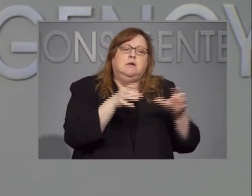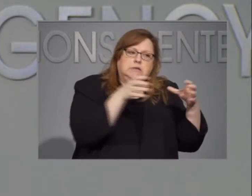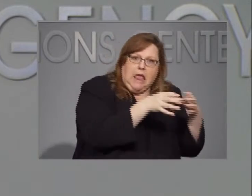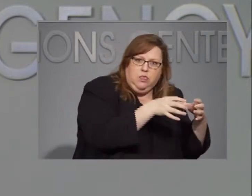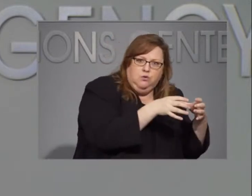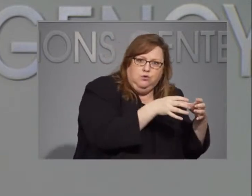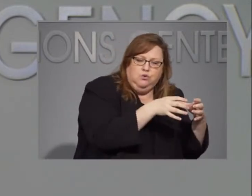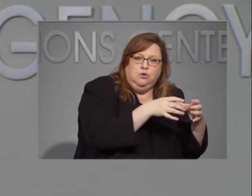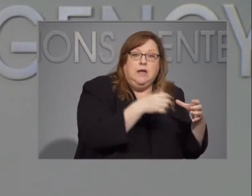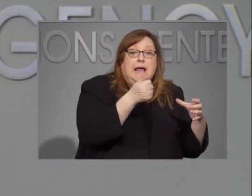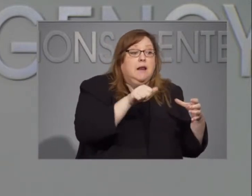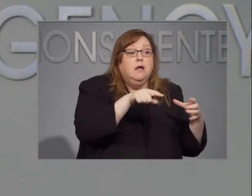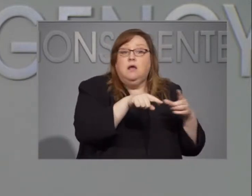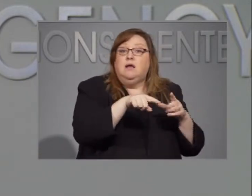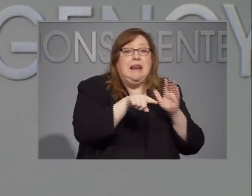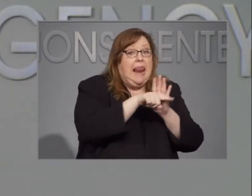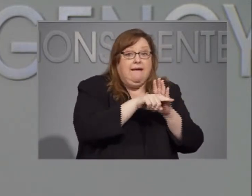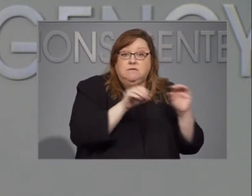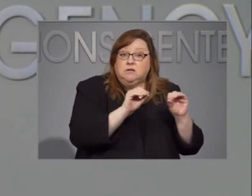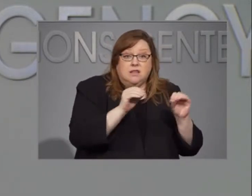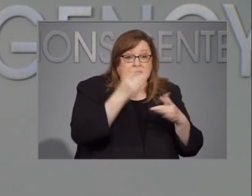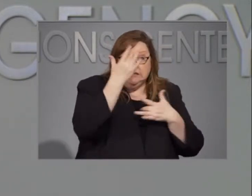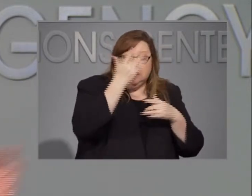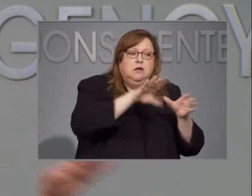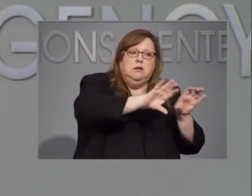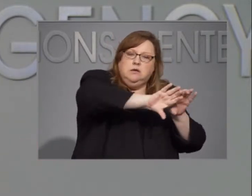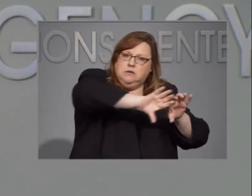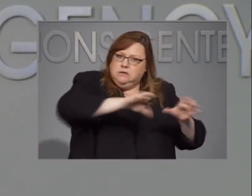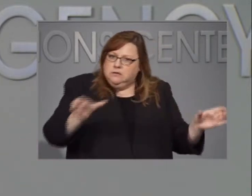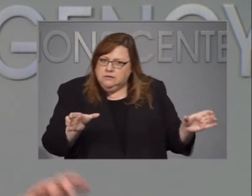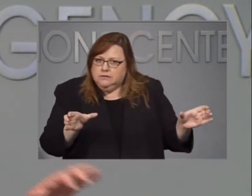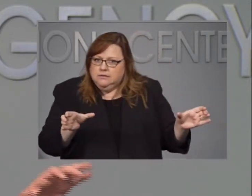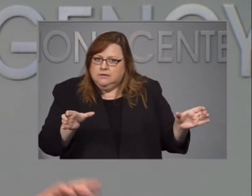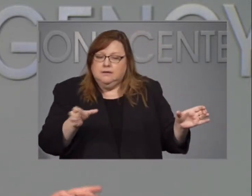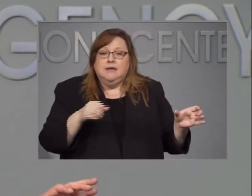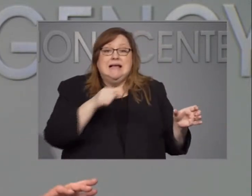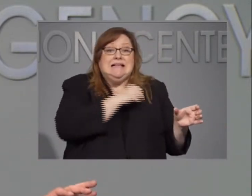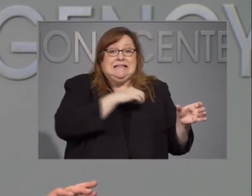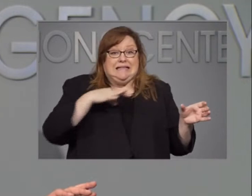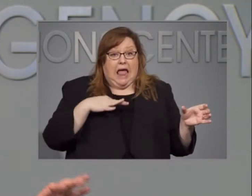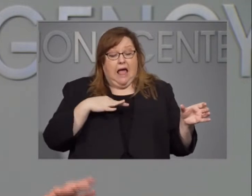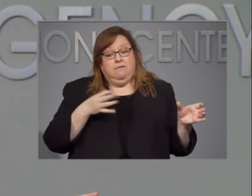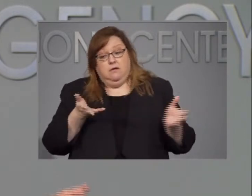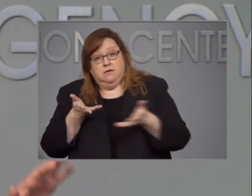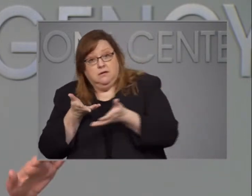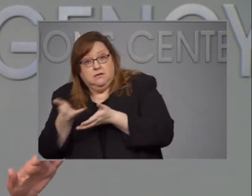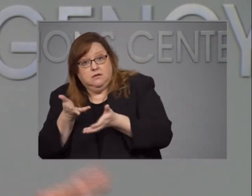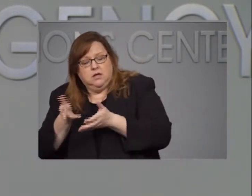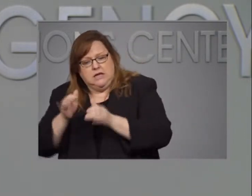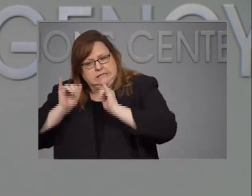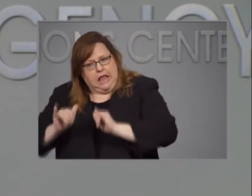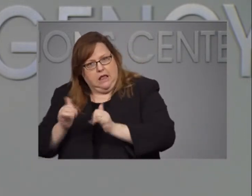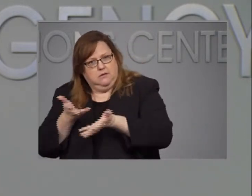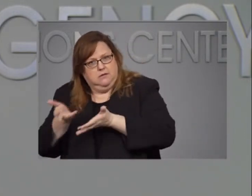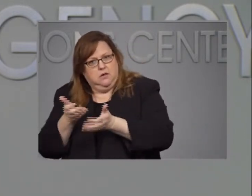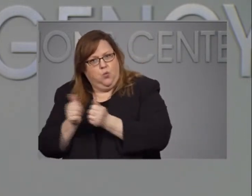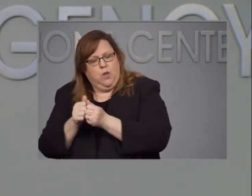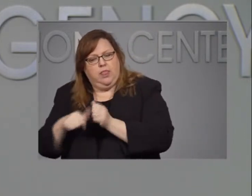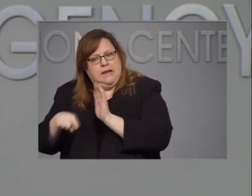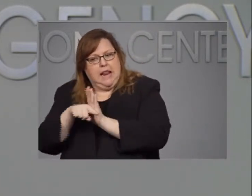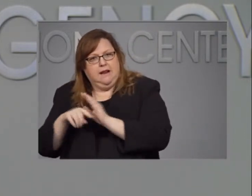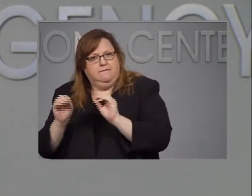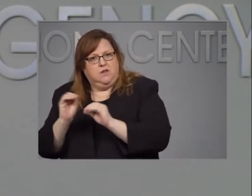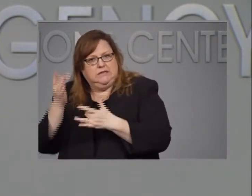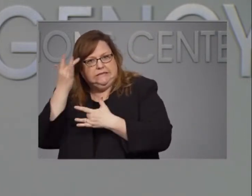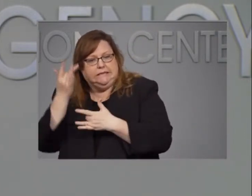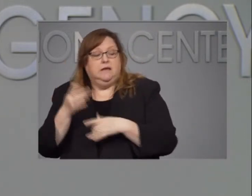Make sure that the staff who helps those with COVID does not also work with the residents who don't have COVID. There's a